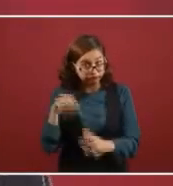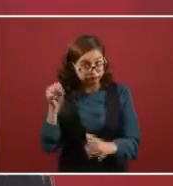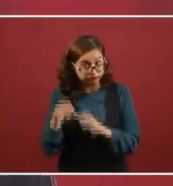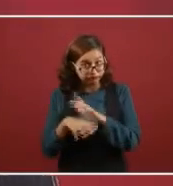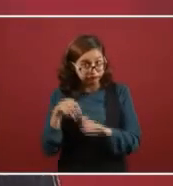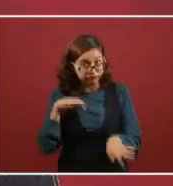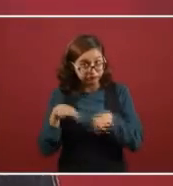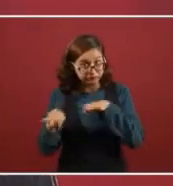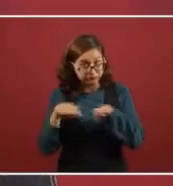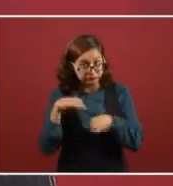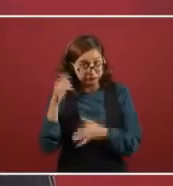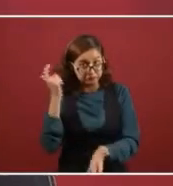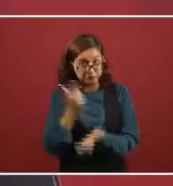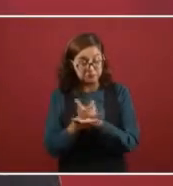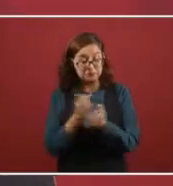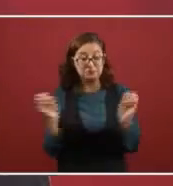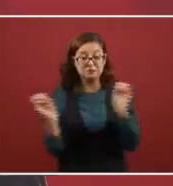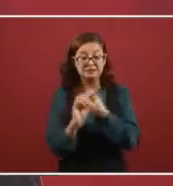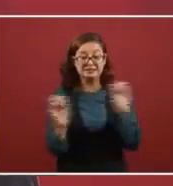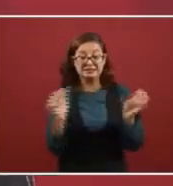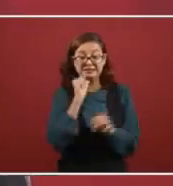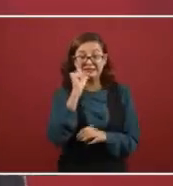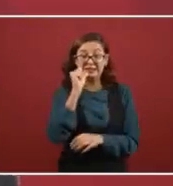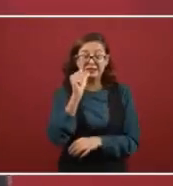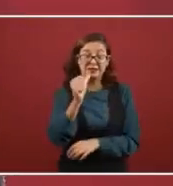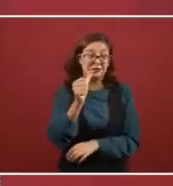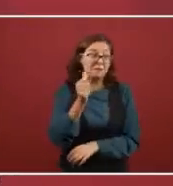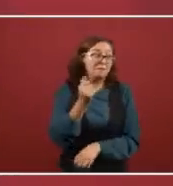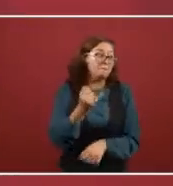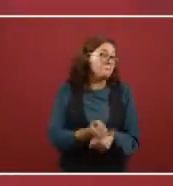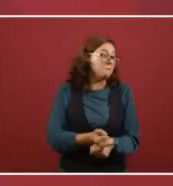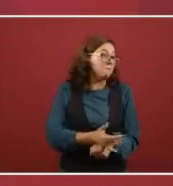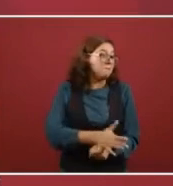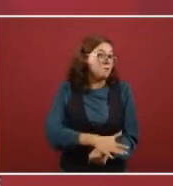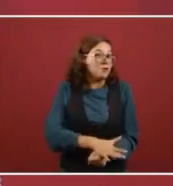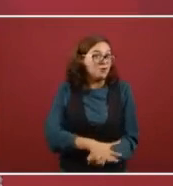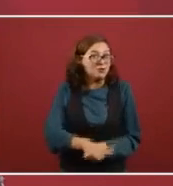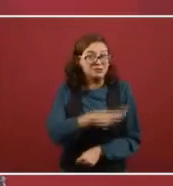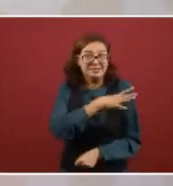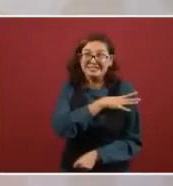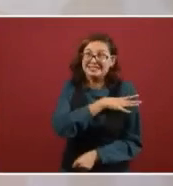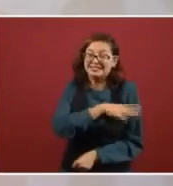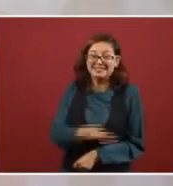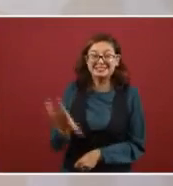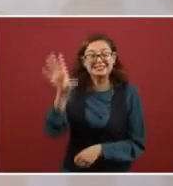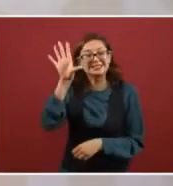They weren't even paying taxes on the extraction of the minerals. That's incredible.